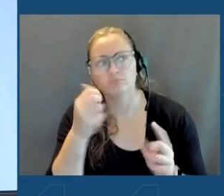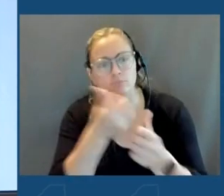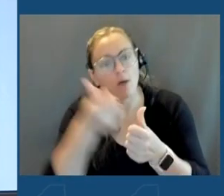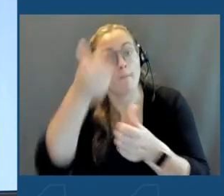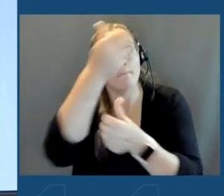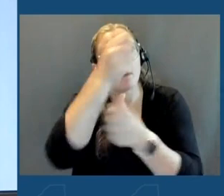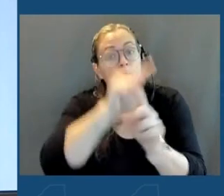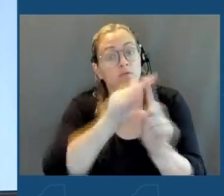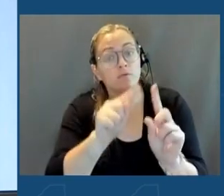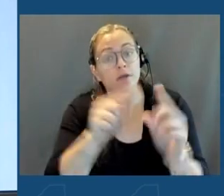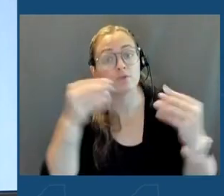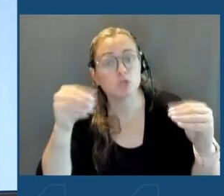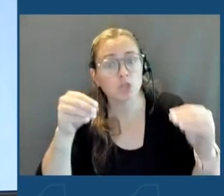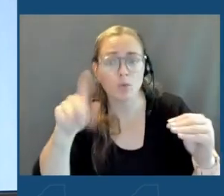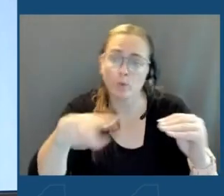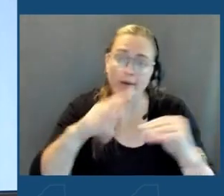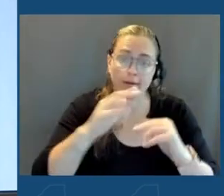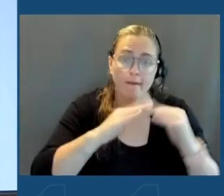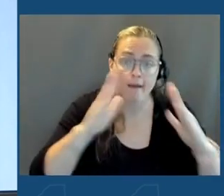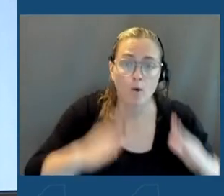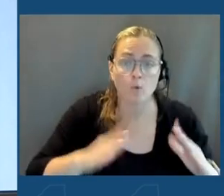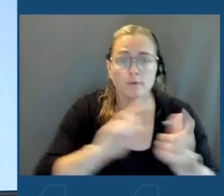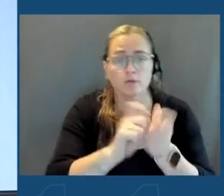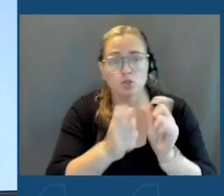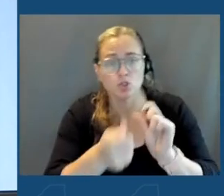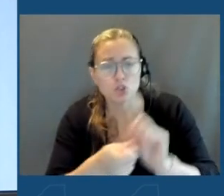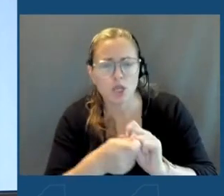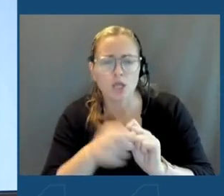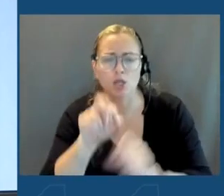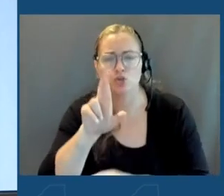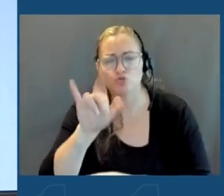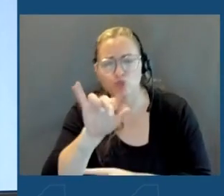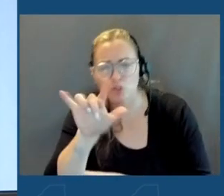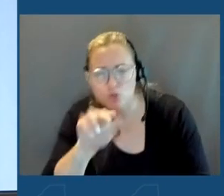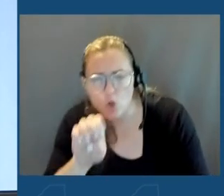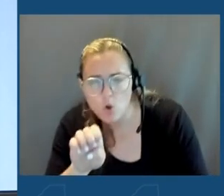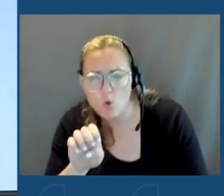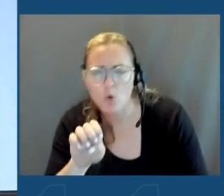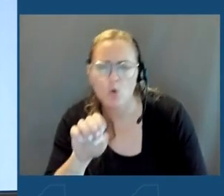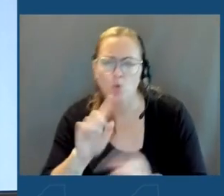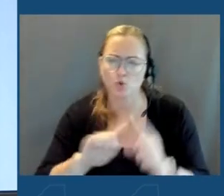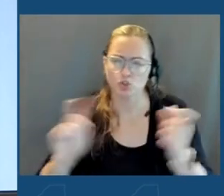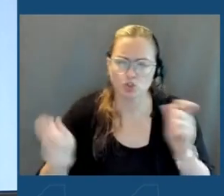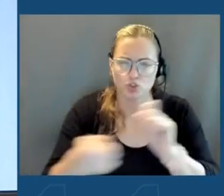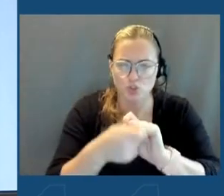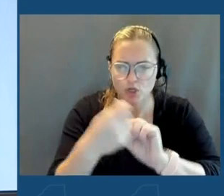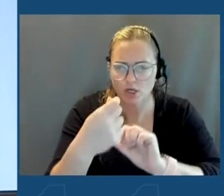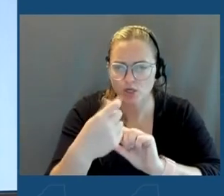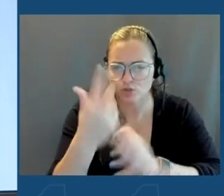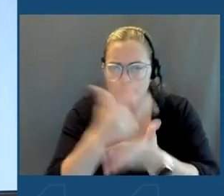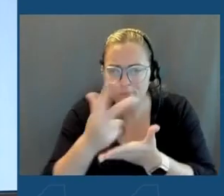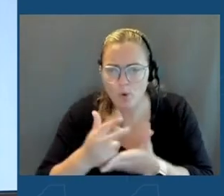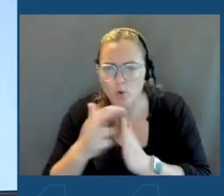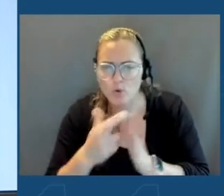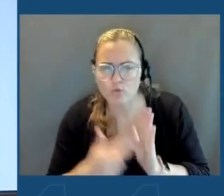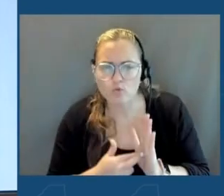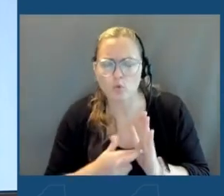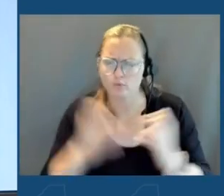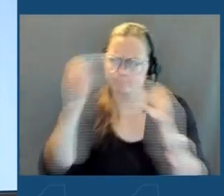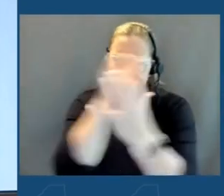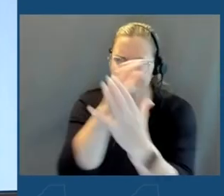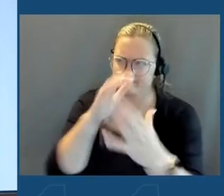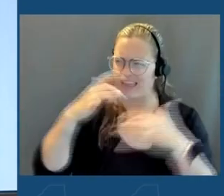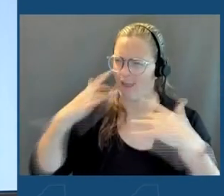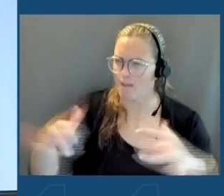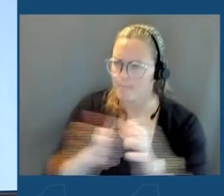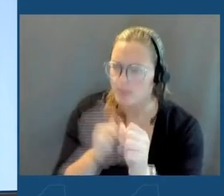need life, we need housing, and sometimes you need to change rezonings and change the rules on parking and envision an old abandoned building as a place you could